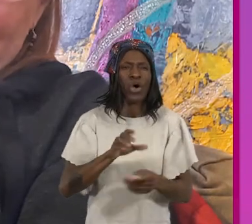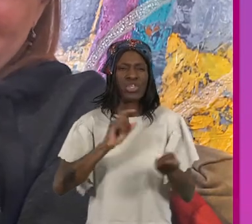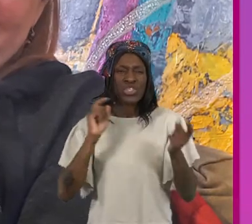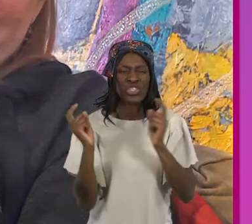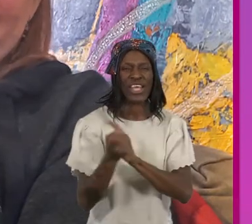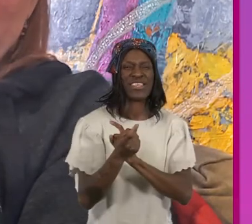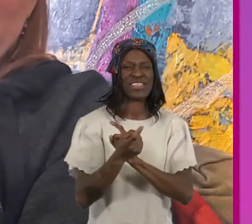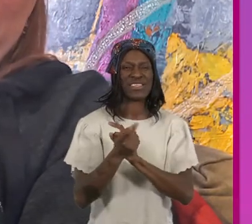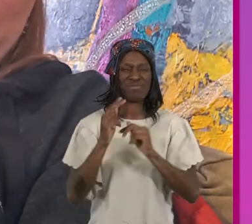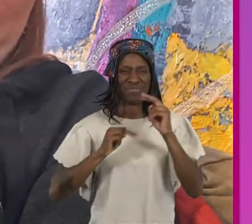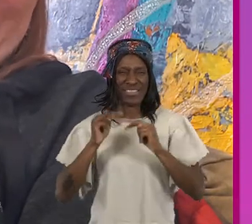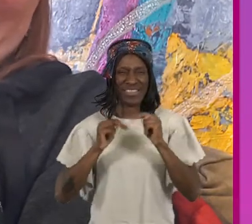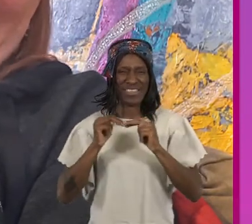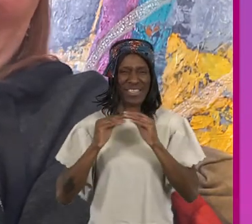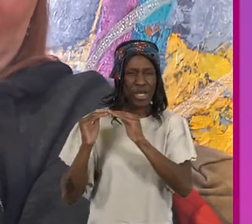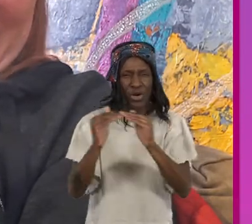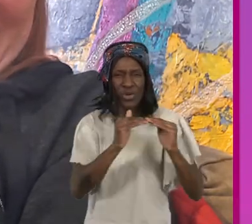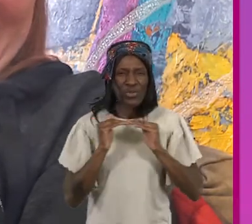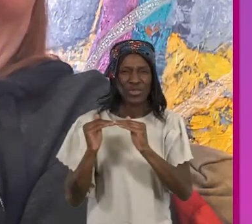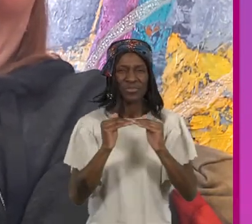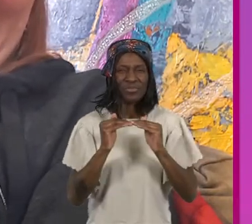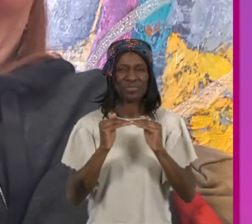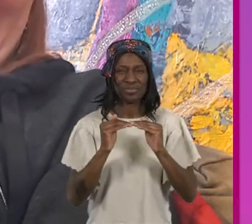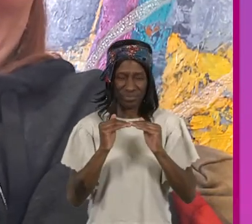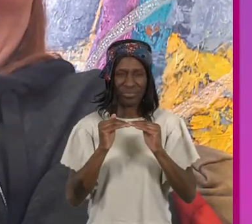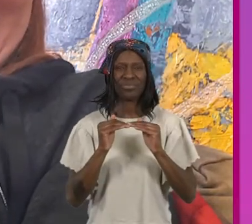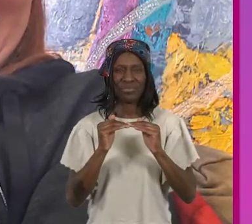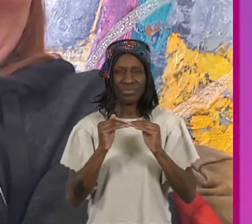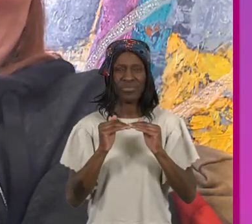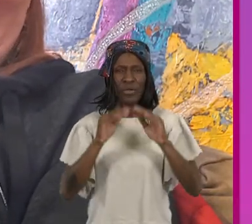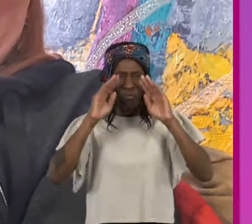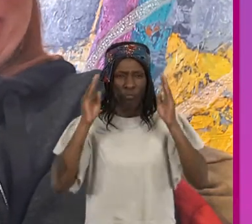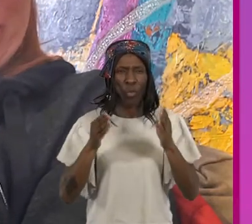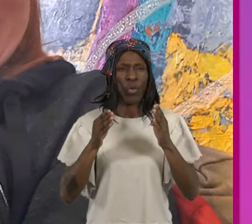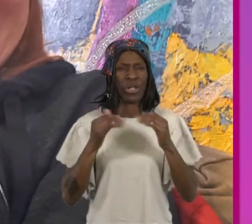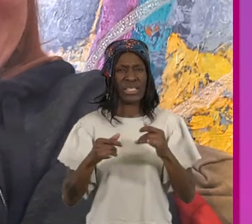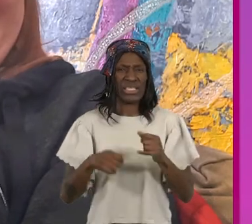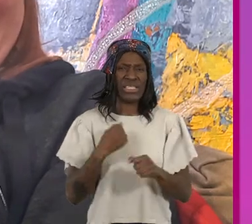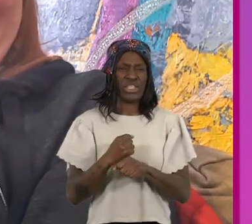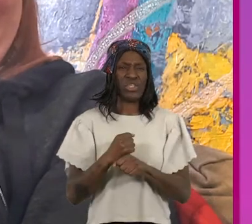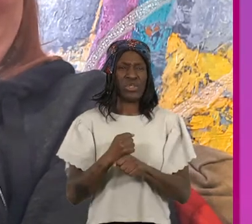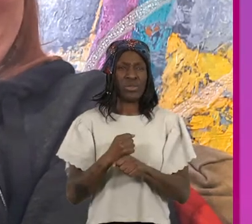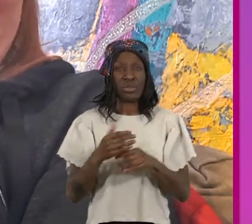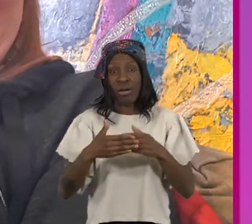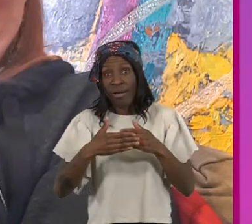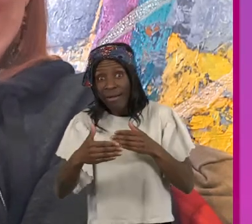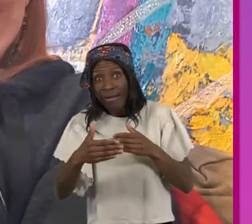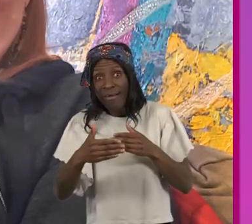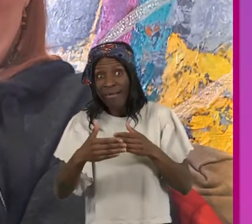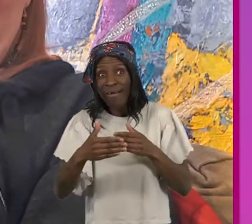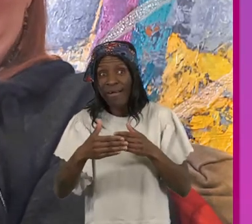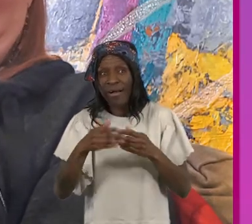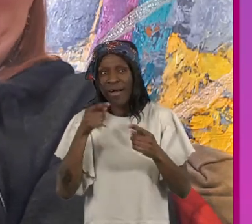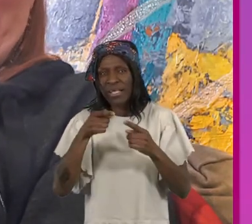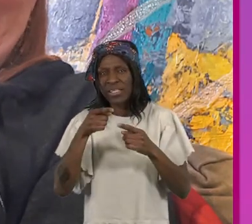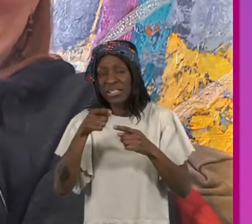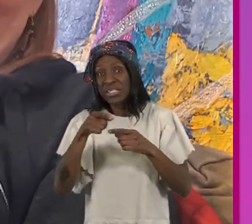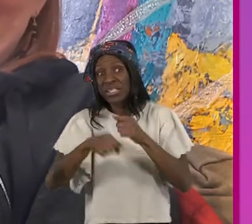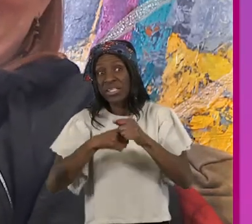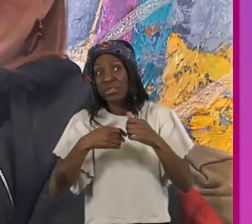change for building equity. And our focus this year is on a year